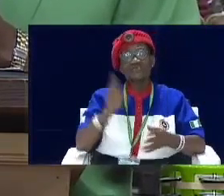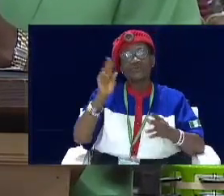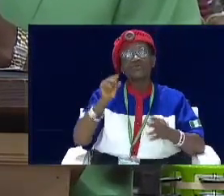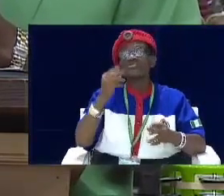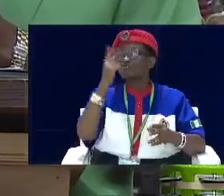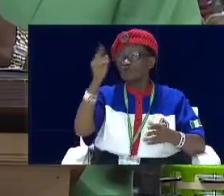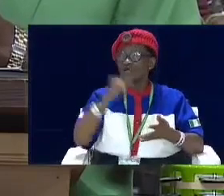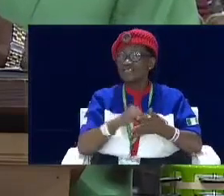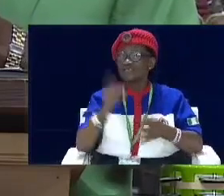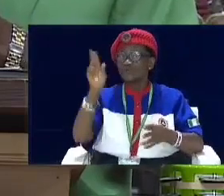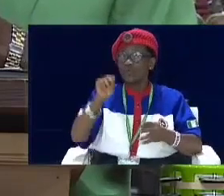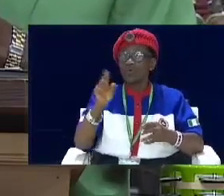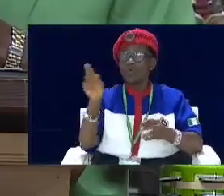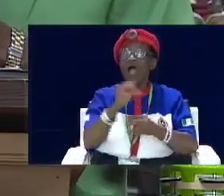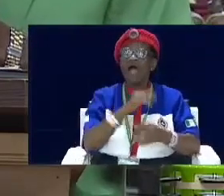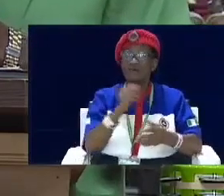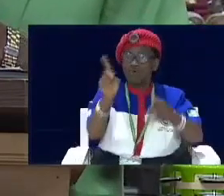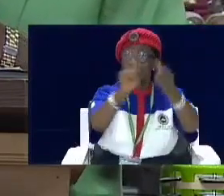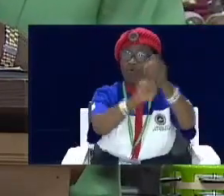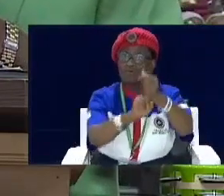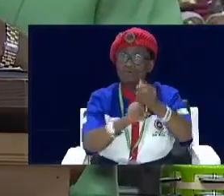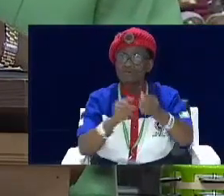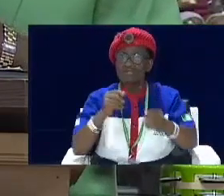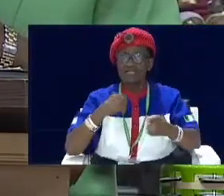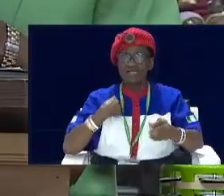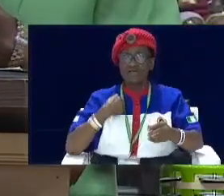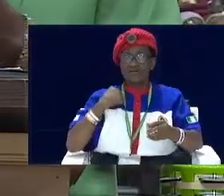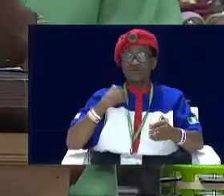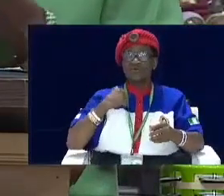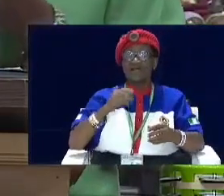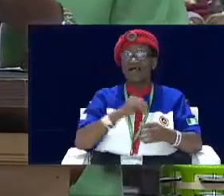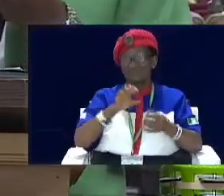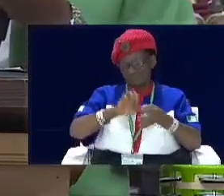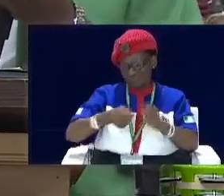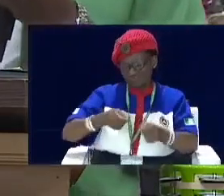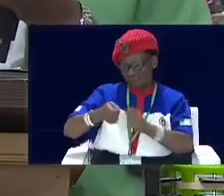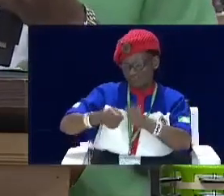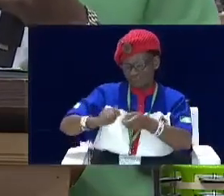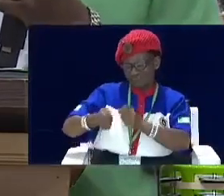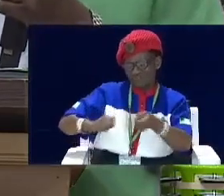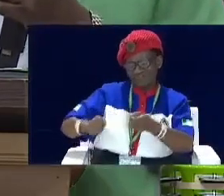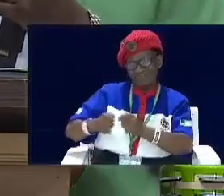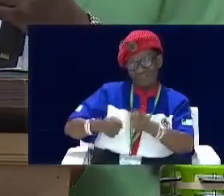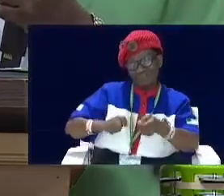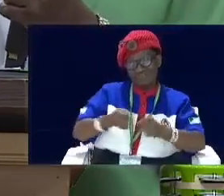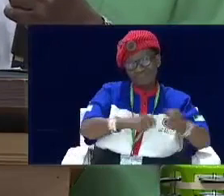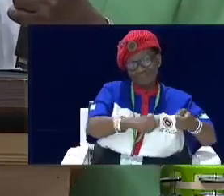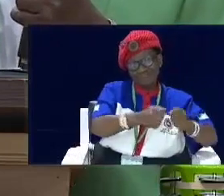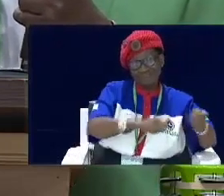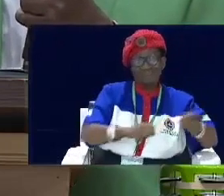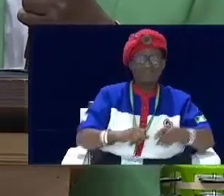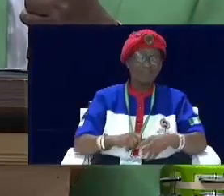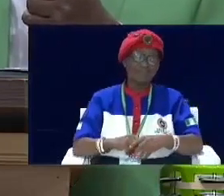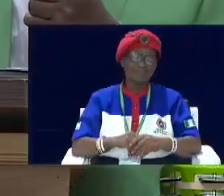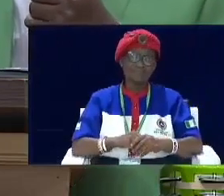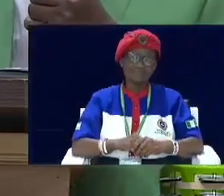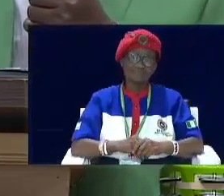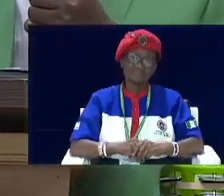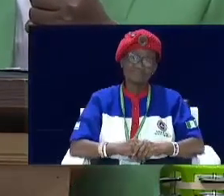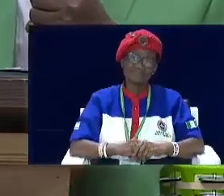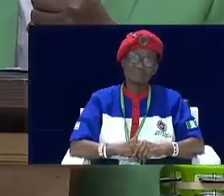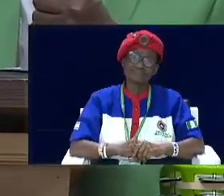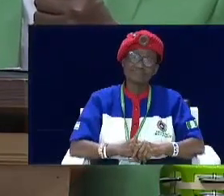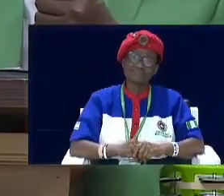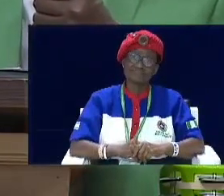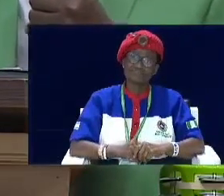took hold of his own clothes and rent them in two pieces. Elisha si ri, o si ki gbe pe,